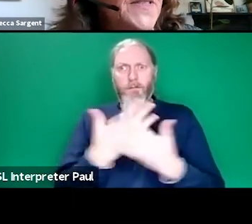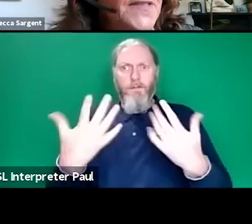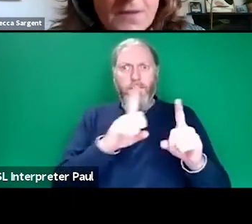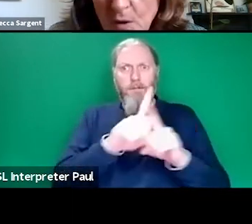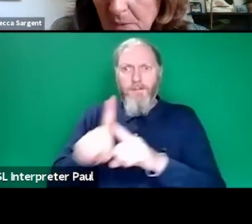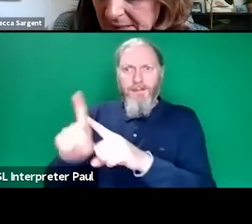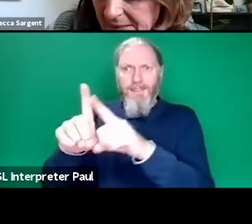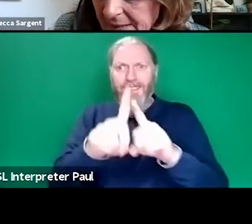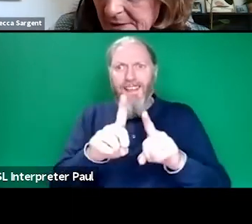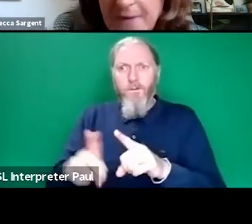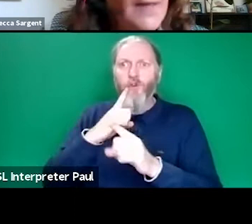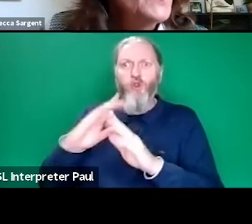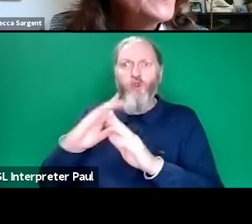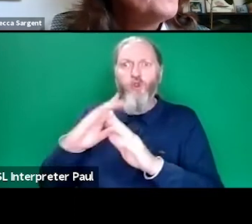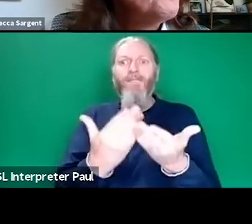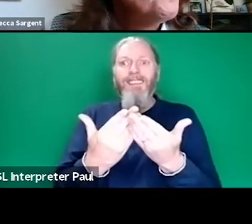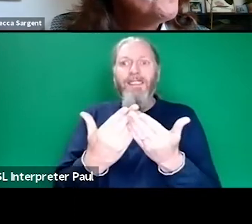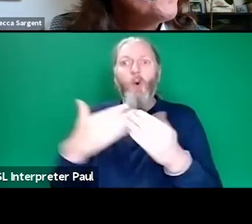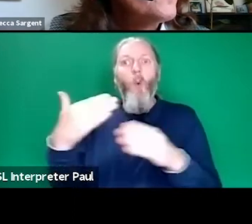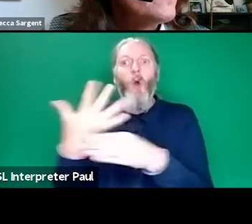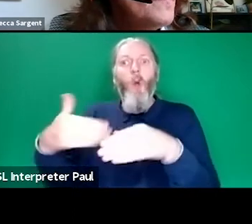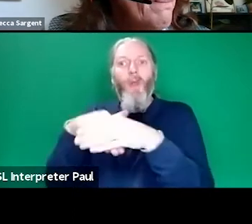organisation services operating out of our hubs.